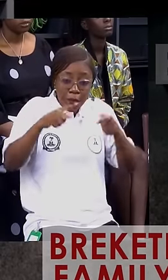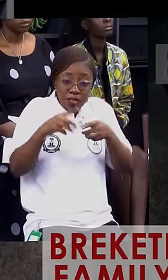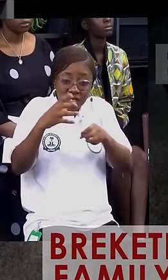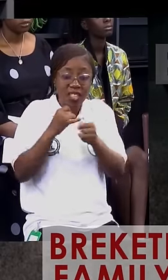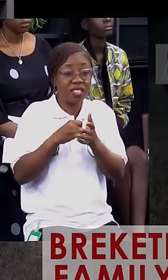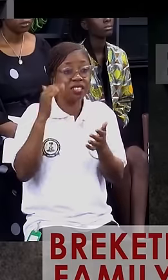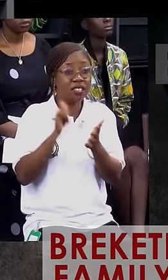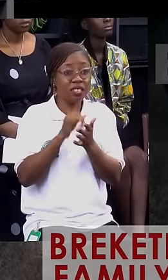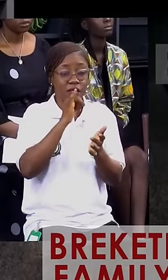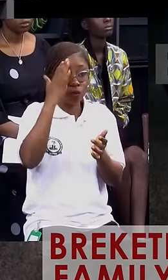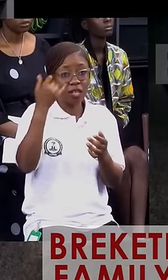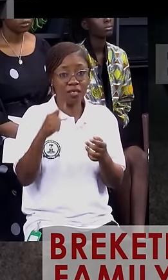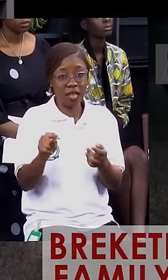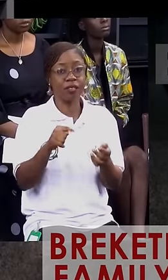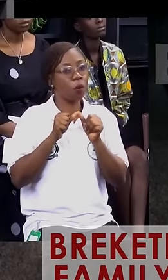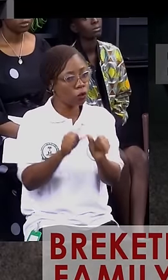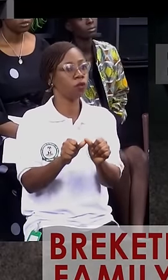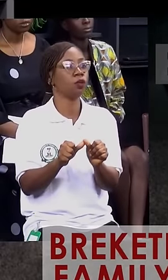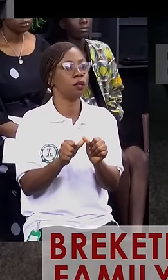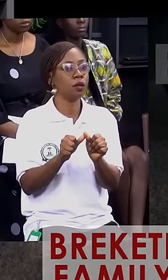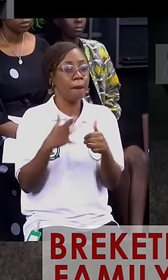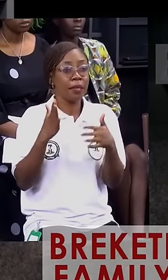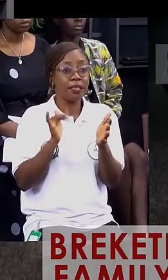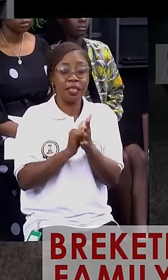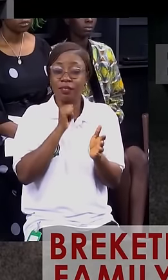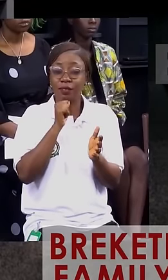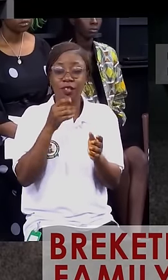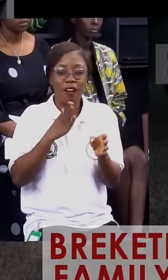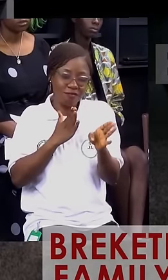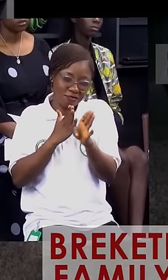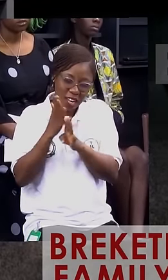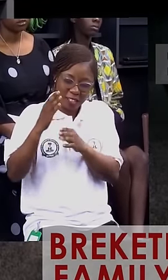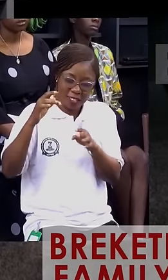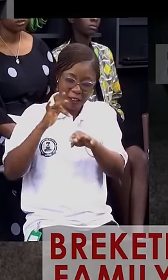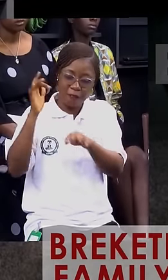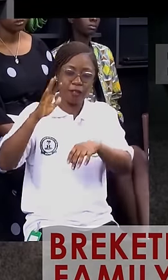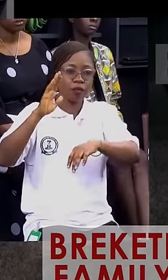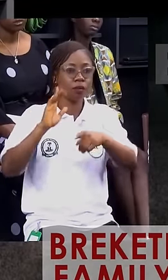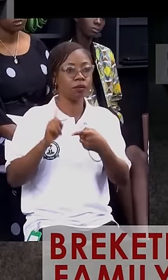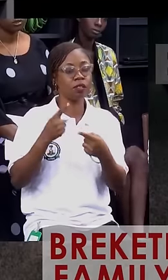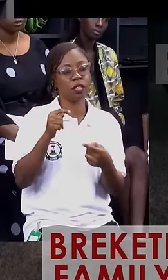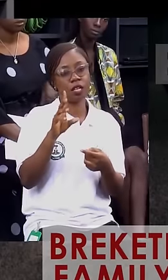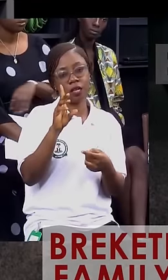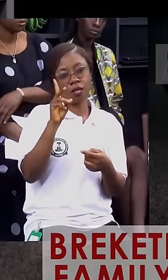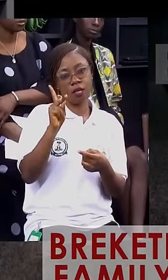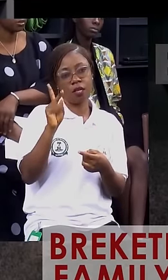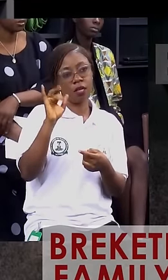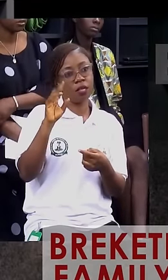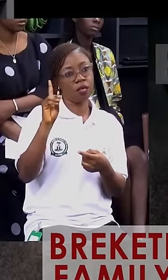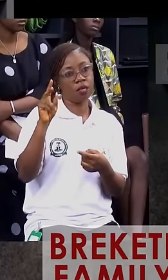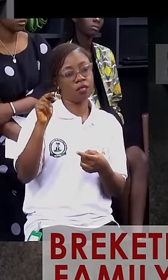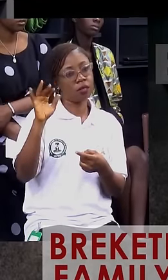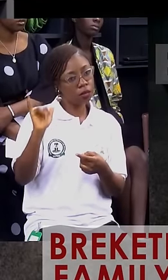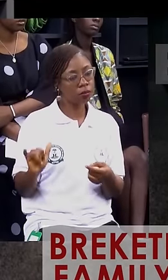addiction continues. So it's unfortunate, but that does not have a direct effect on the kidneys anyway. Just by the way.